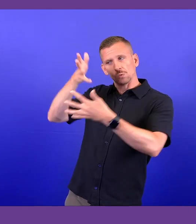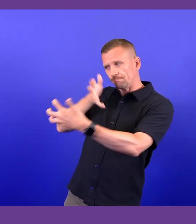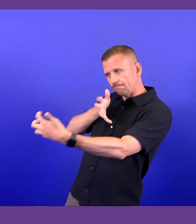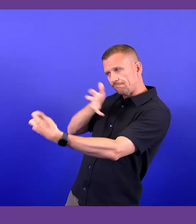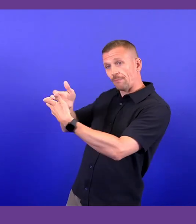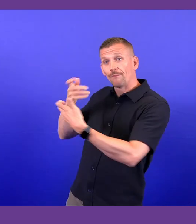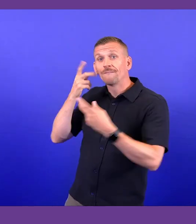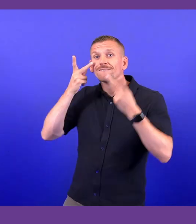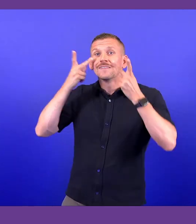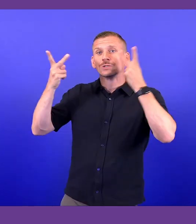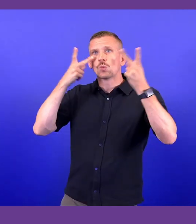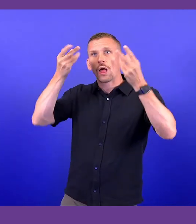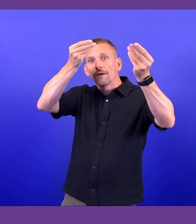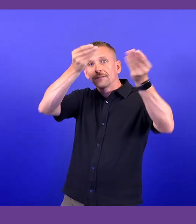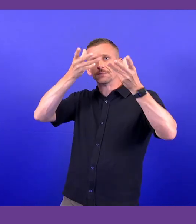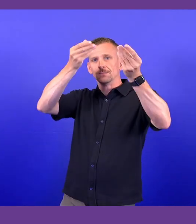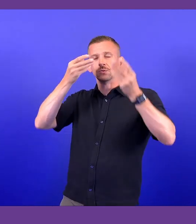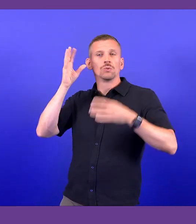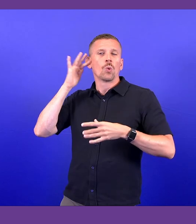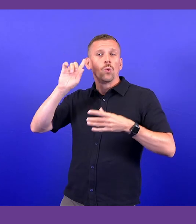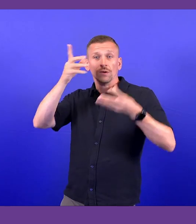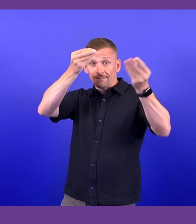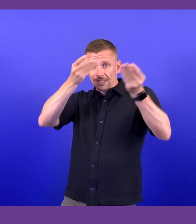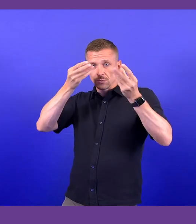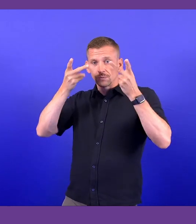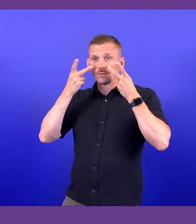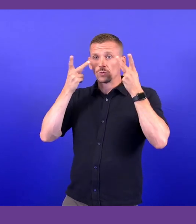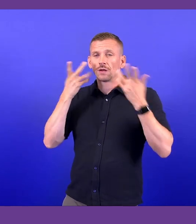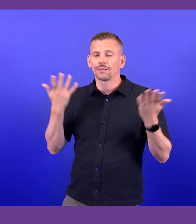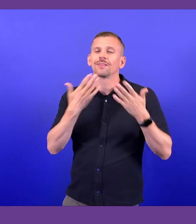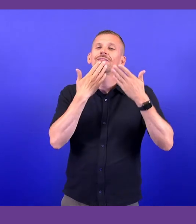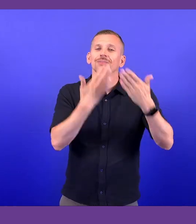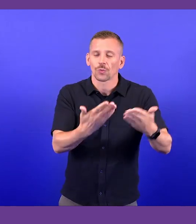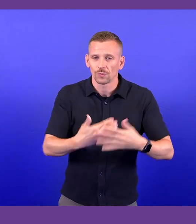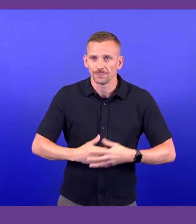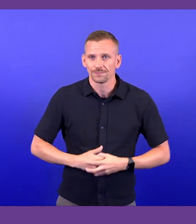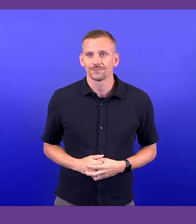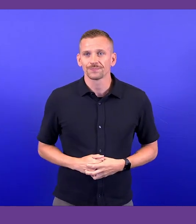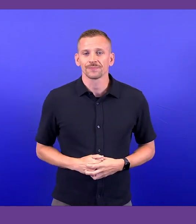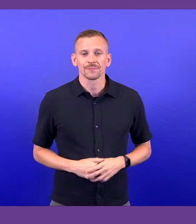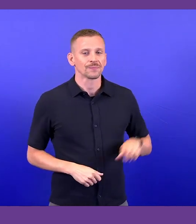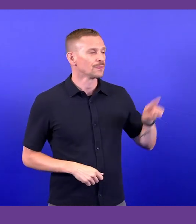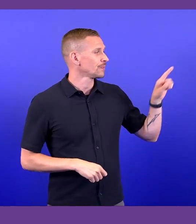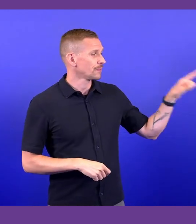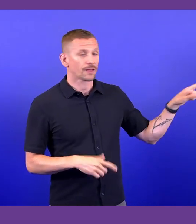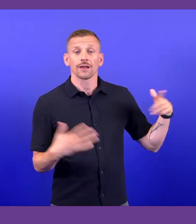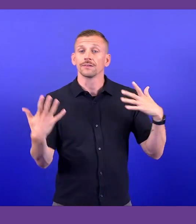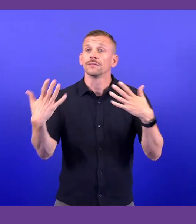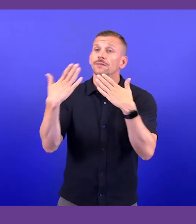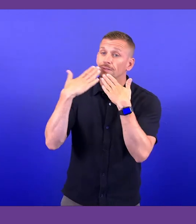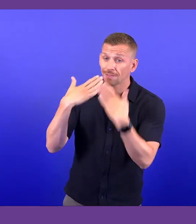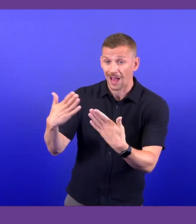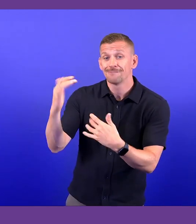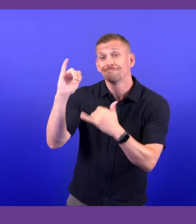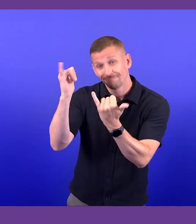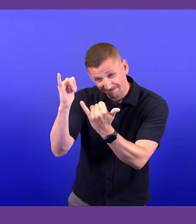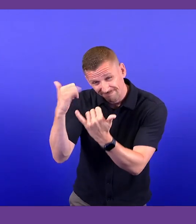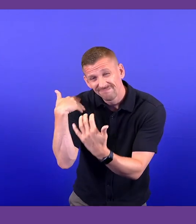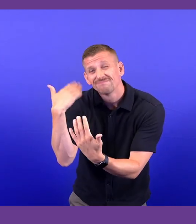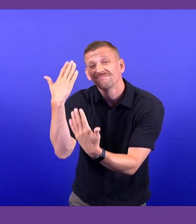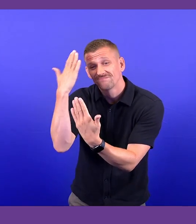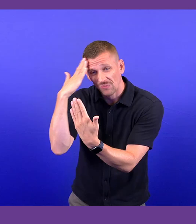you. Thank you very much. Again, I wish we had more time to deal with that. I do know, certainly in the UK, where I'm from, we